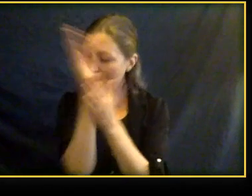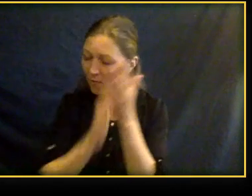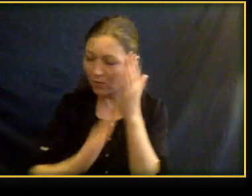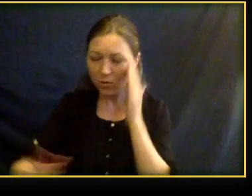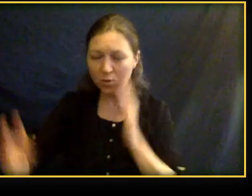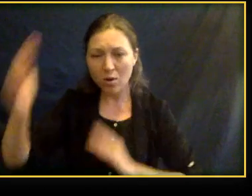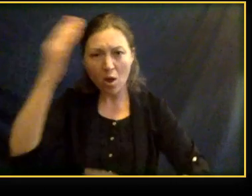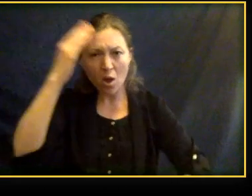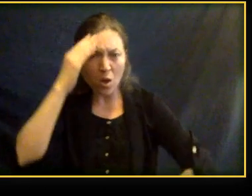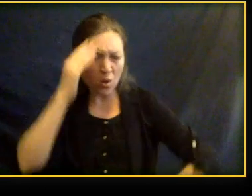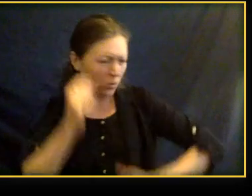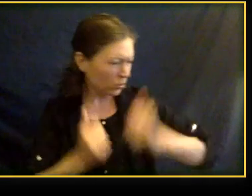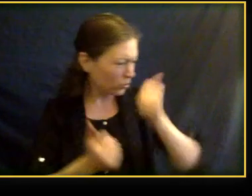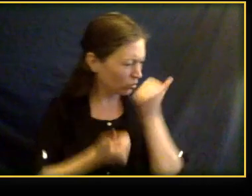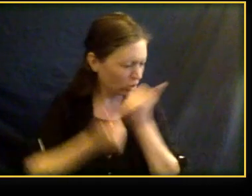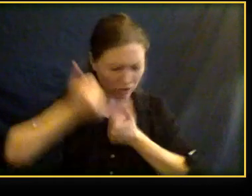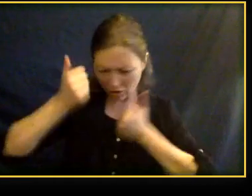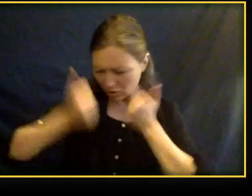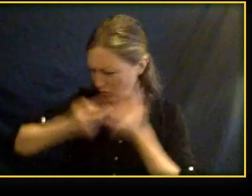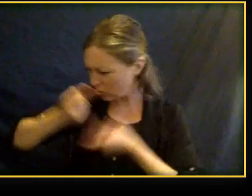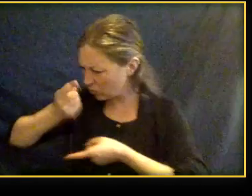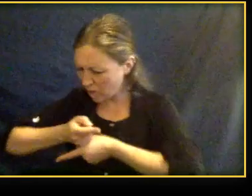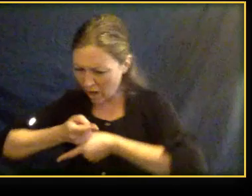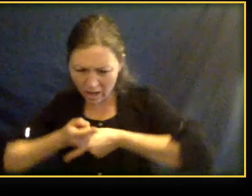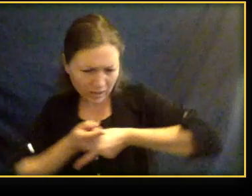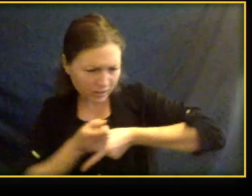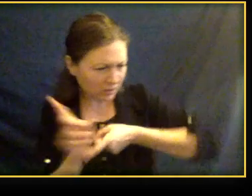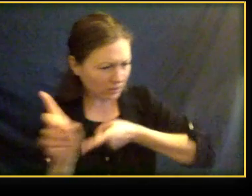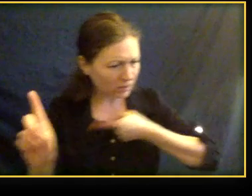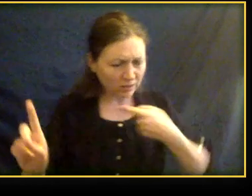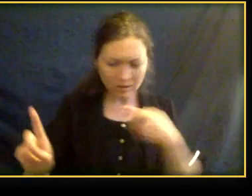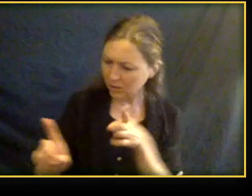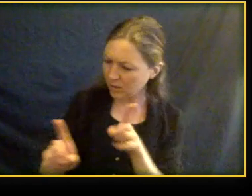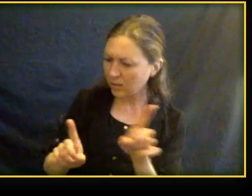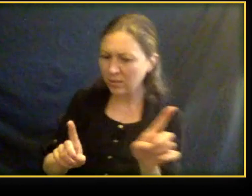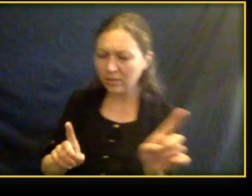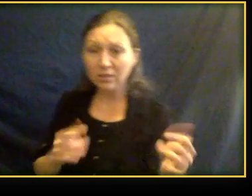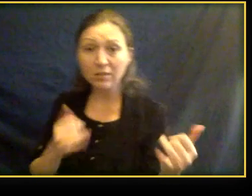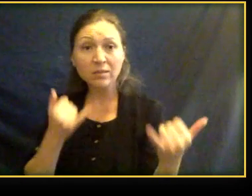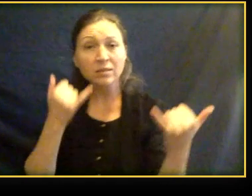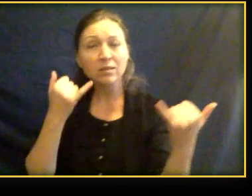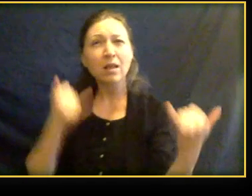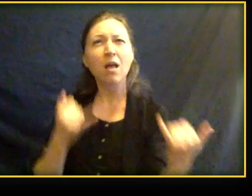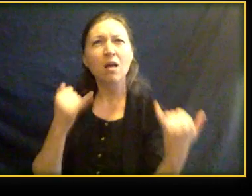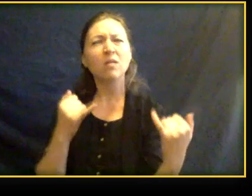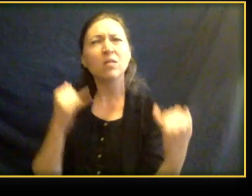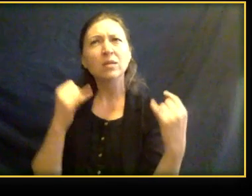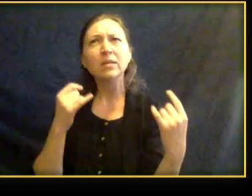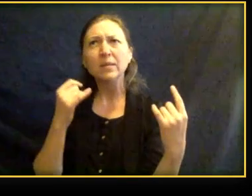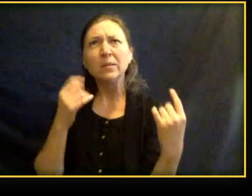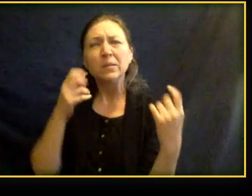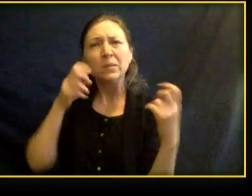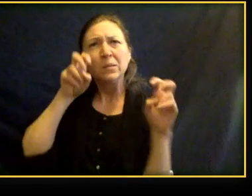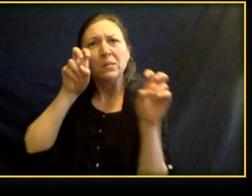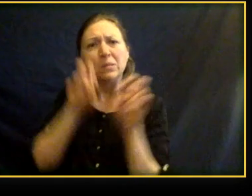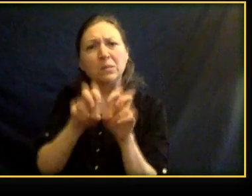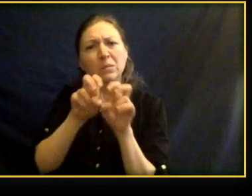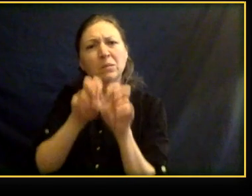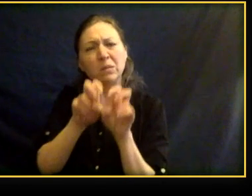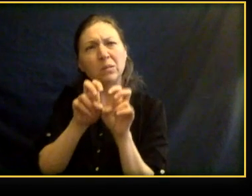way was right. Now side by side we face the